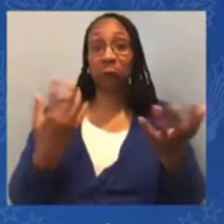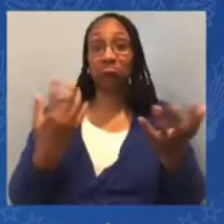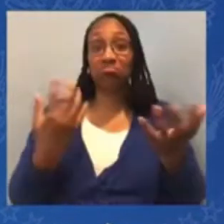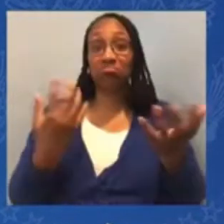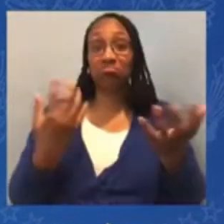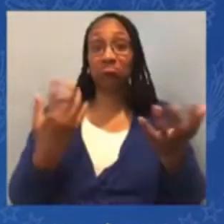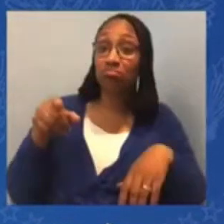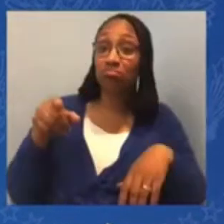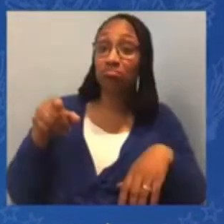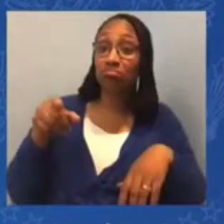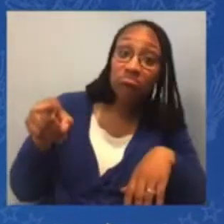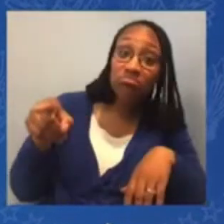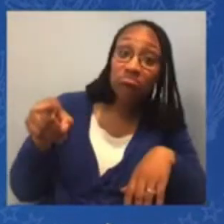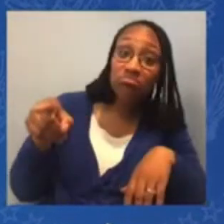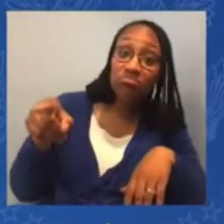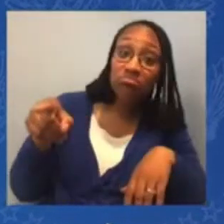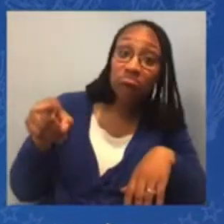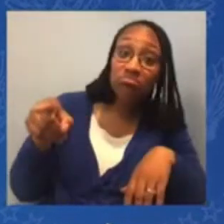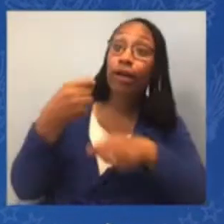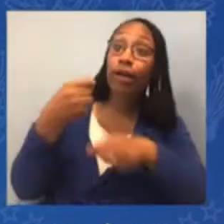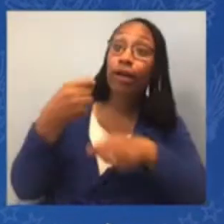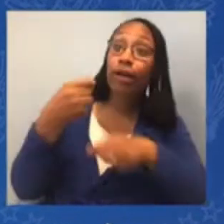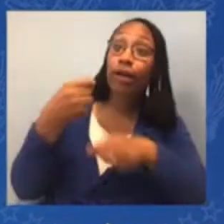court, but so far,